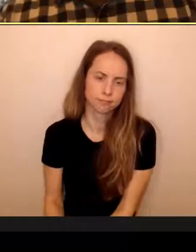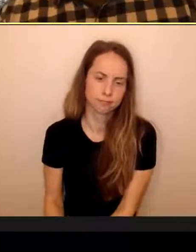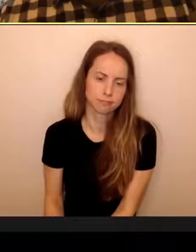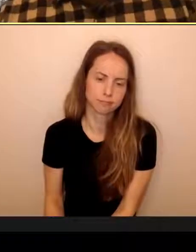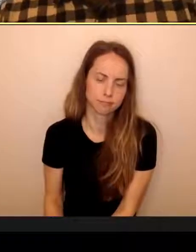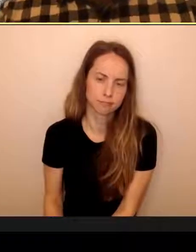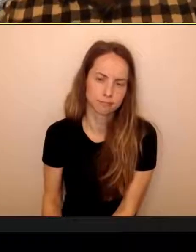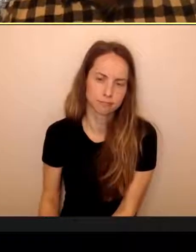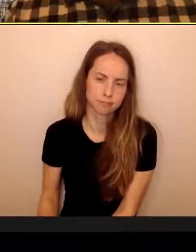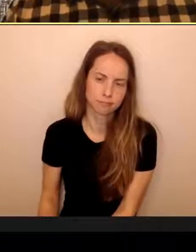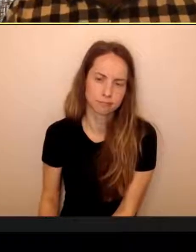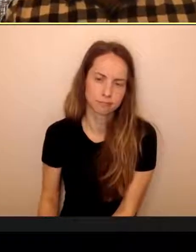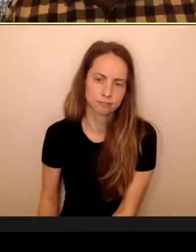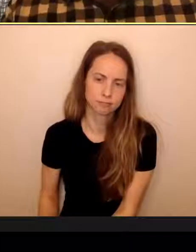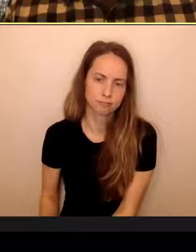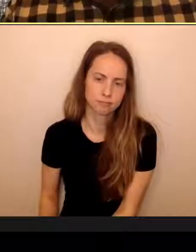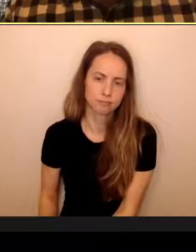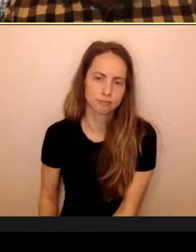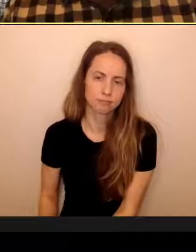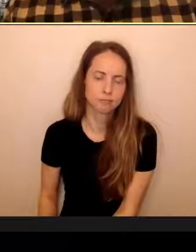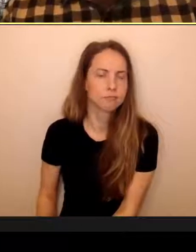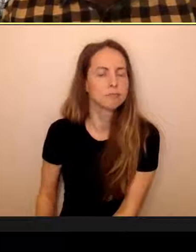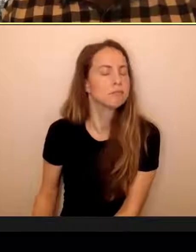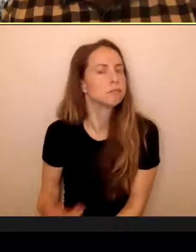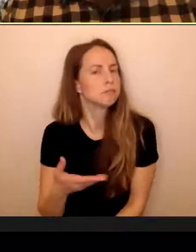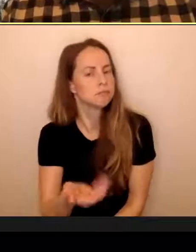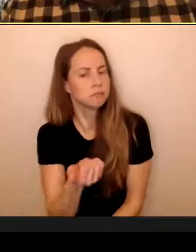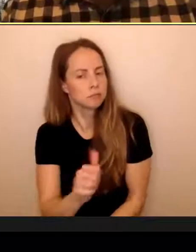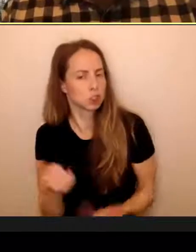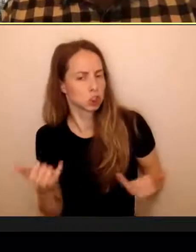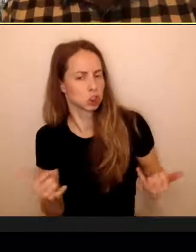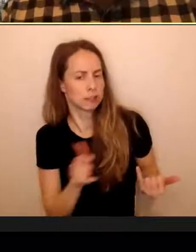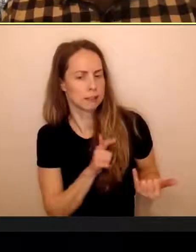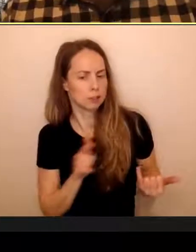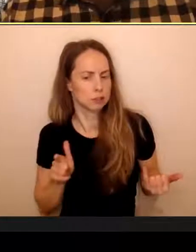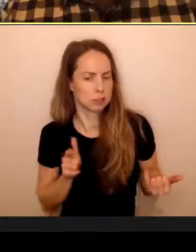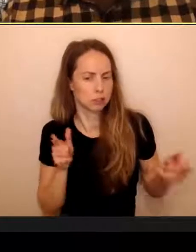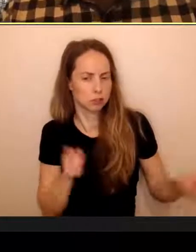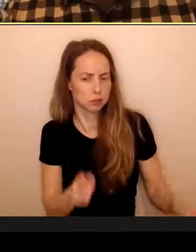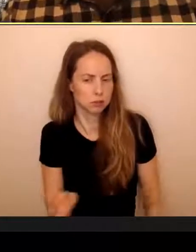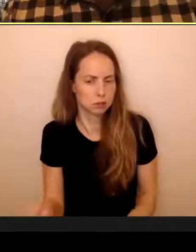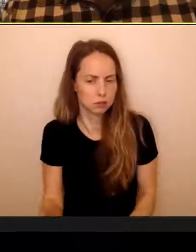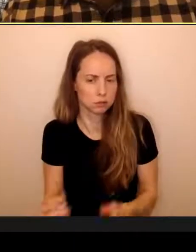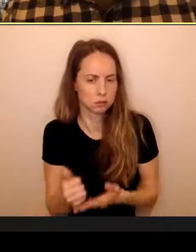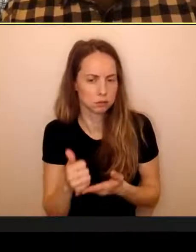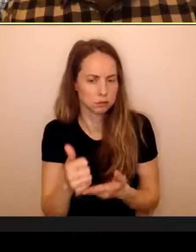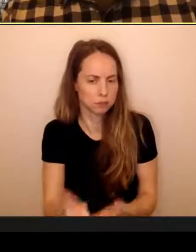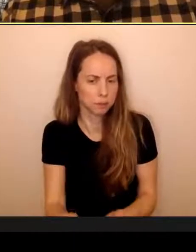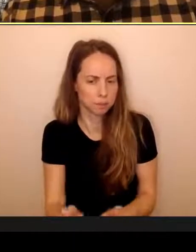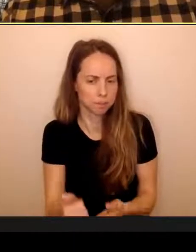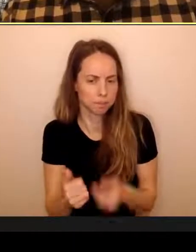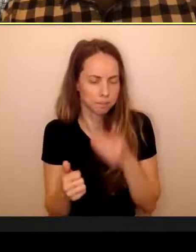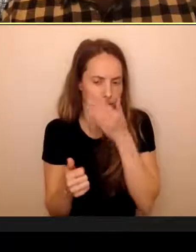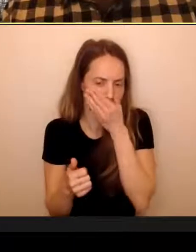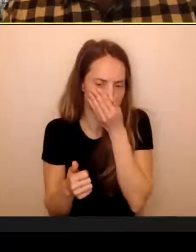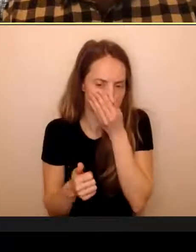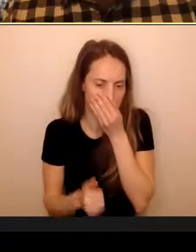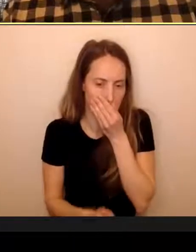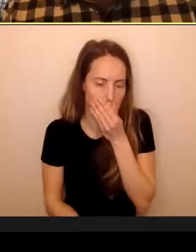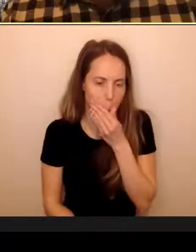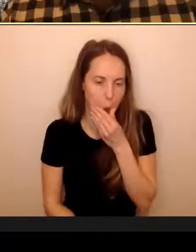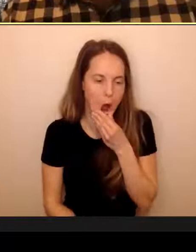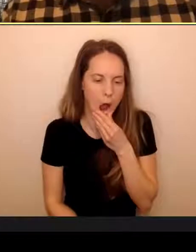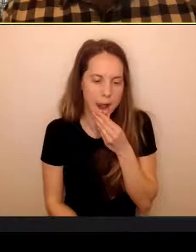Is there any current legislation that we have going on to kind of help to